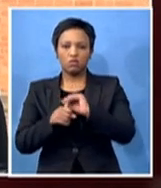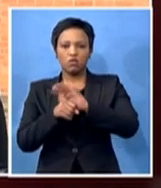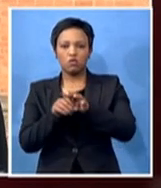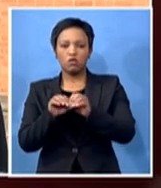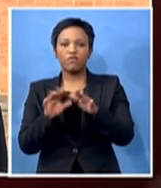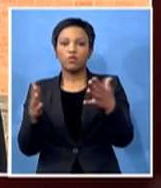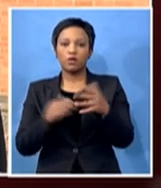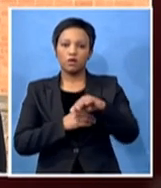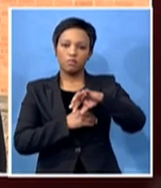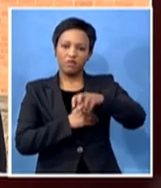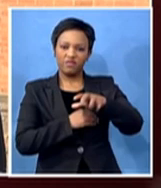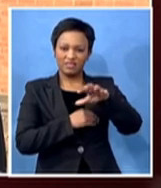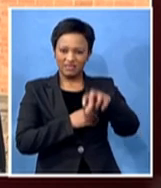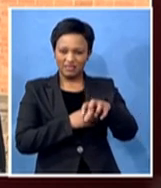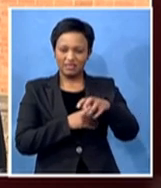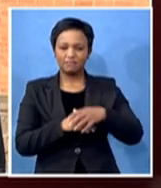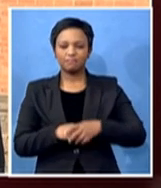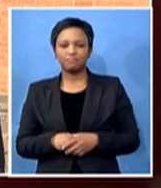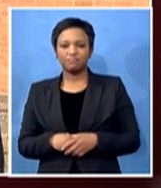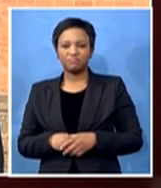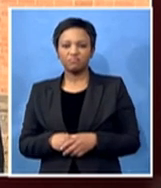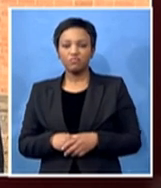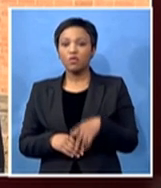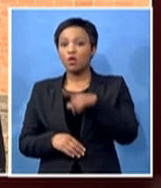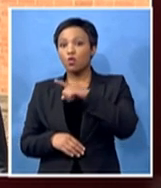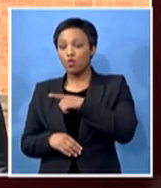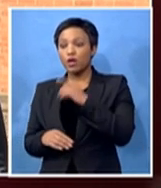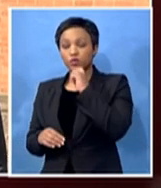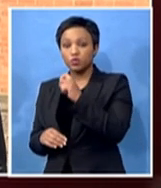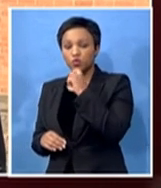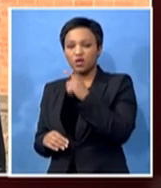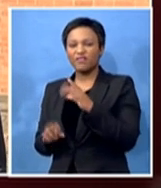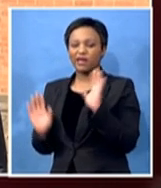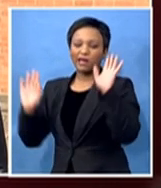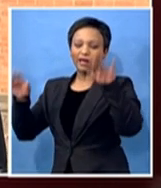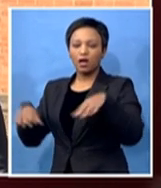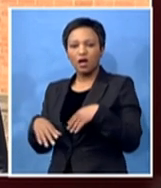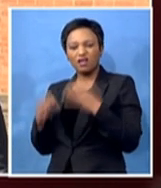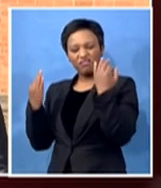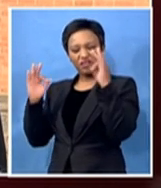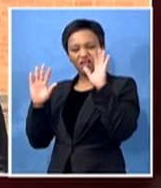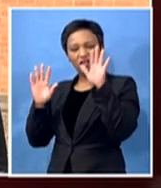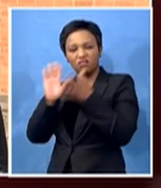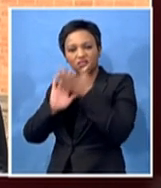be the enemy of progress with regards to the fight against COVID-19. Simphiwe Makhanya, as always, thank you very much indeed, sir.